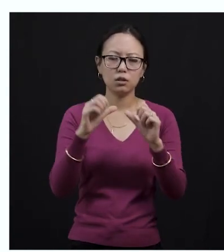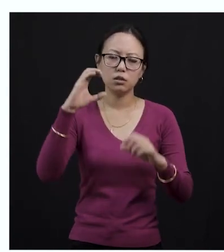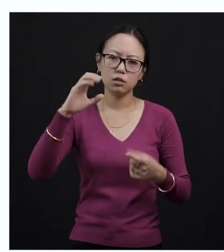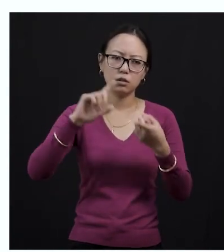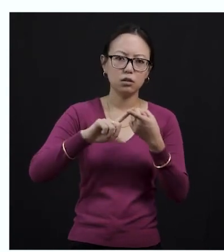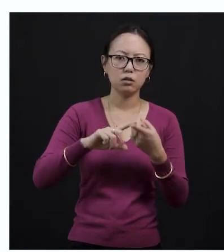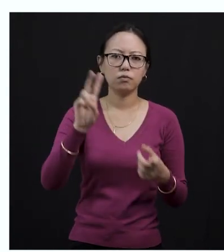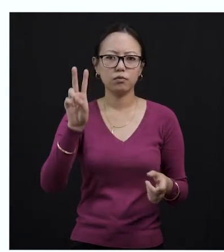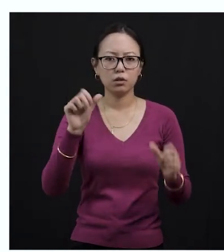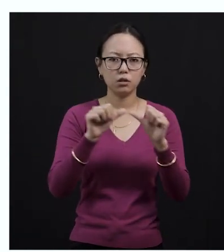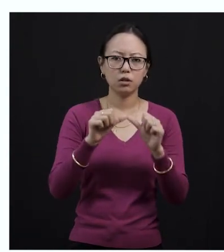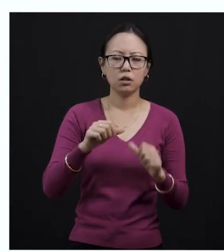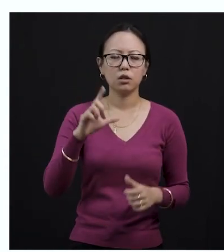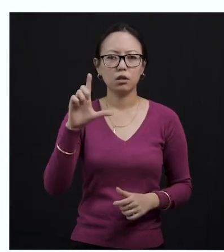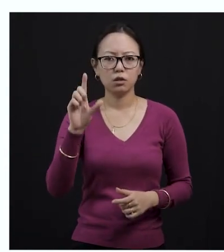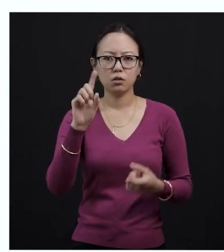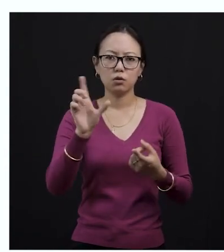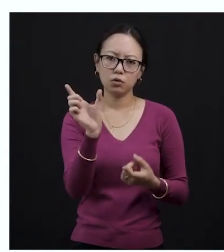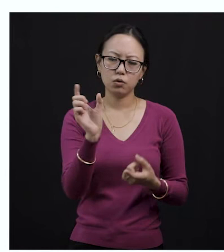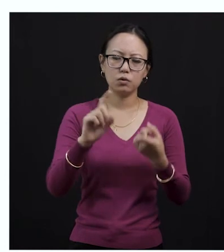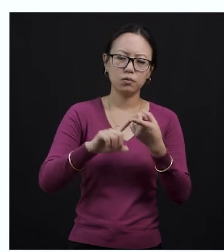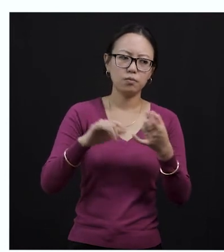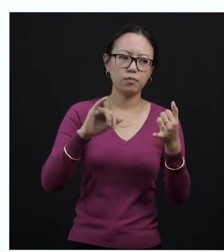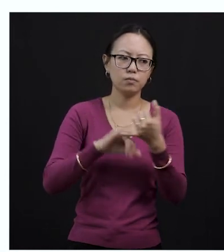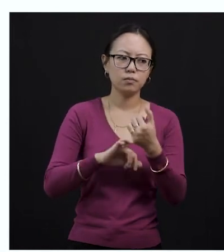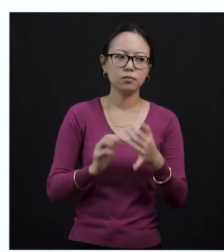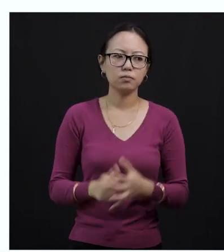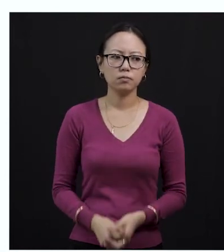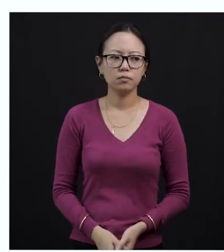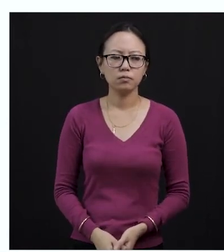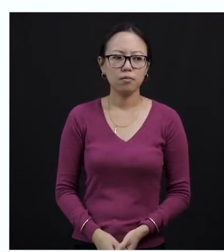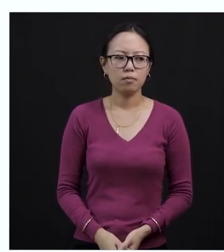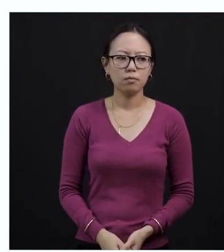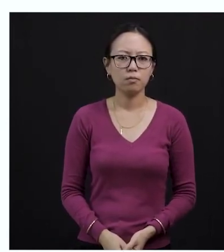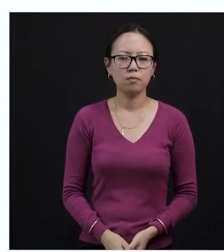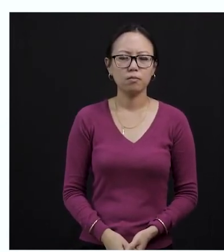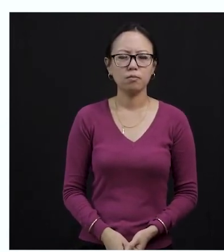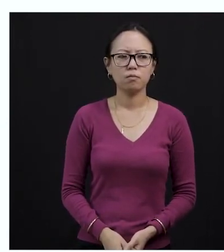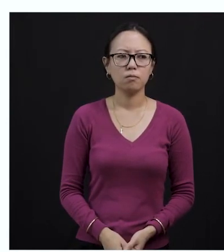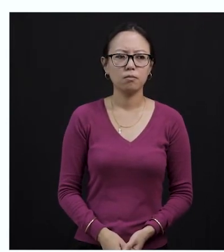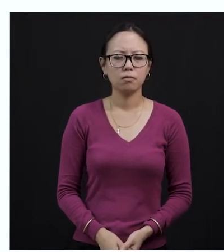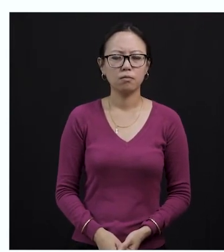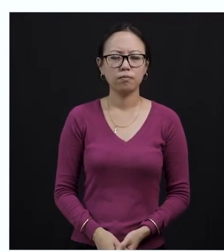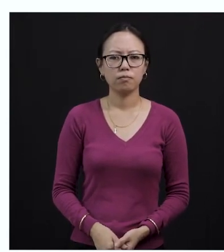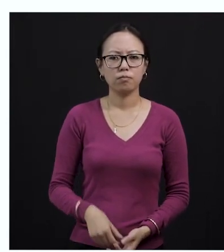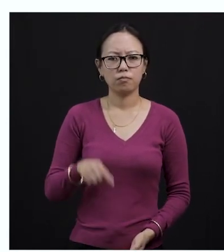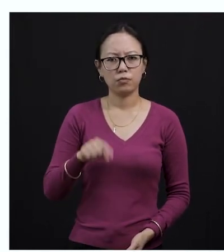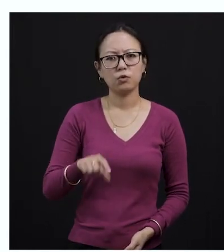part in the numbers value. Okay, so what we are going to learn today is about